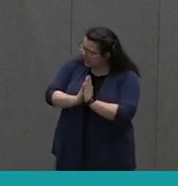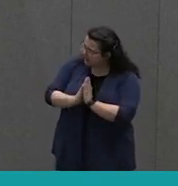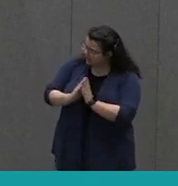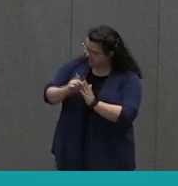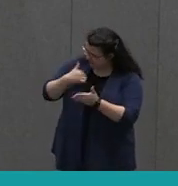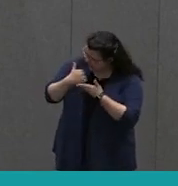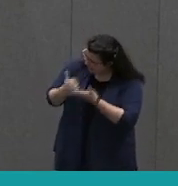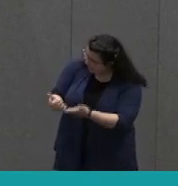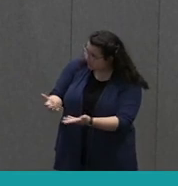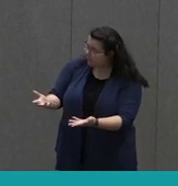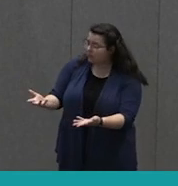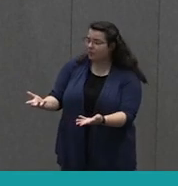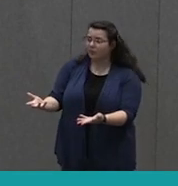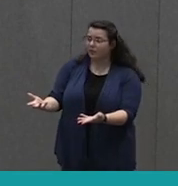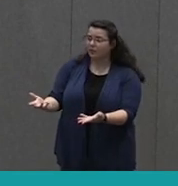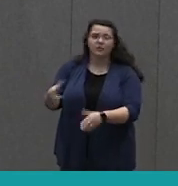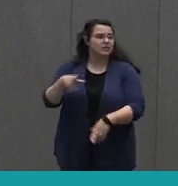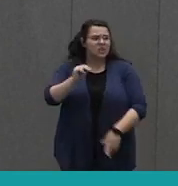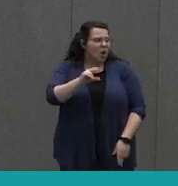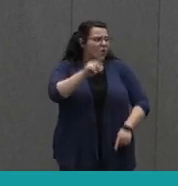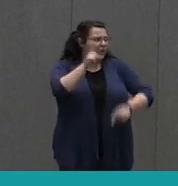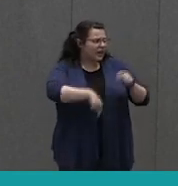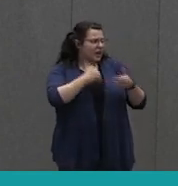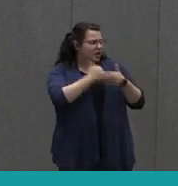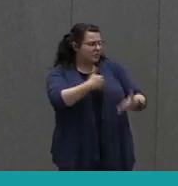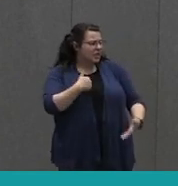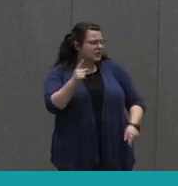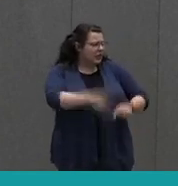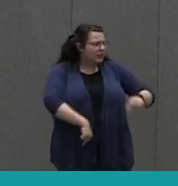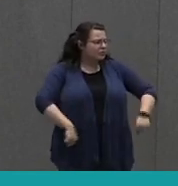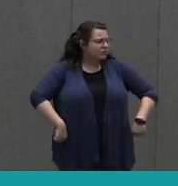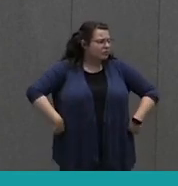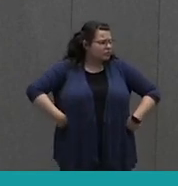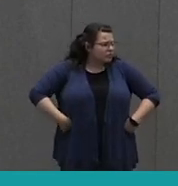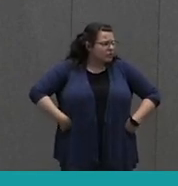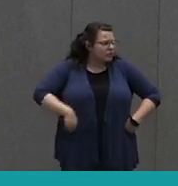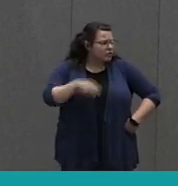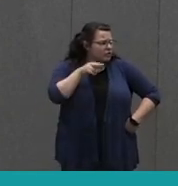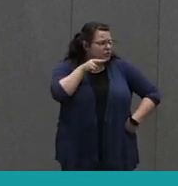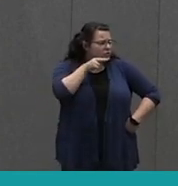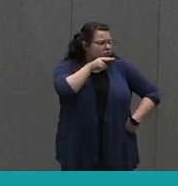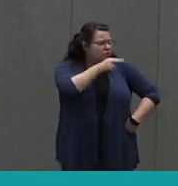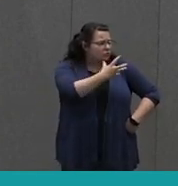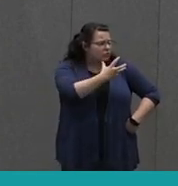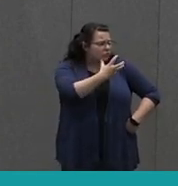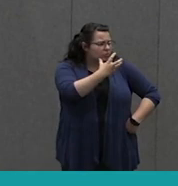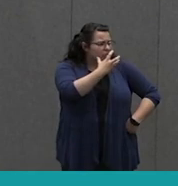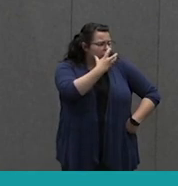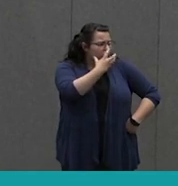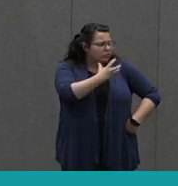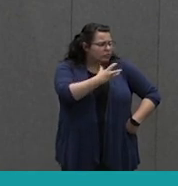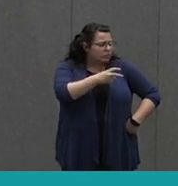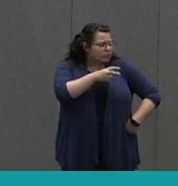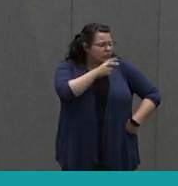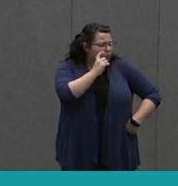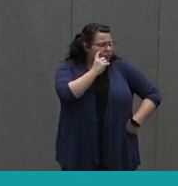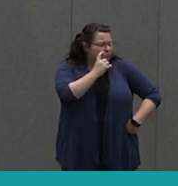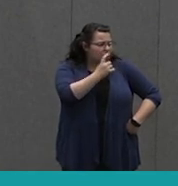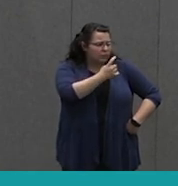you? No, you cannot help me, Smudge said, looking at him angrily with